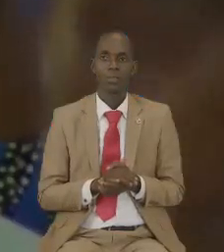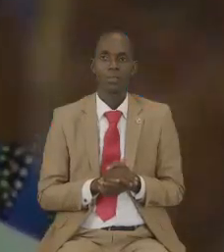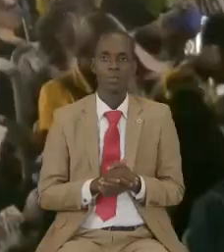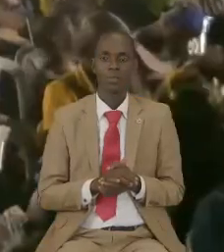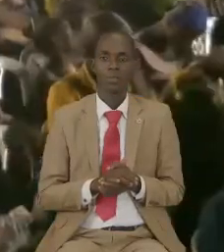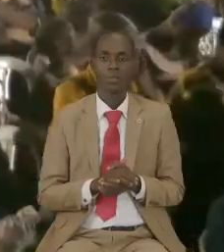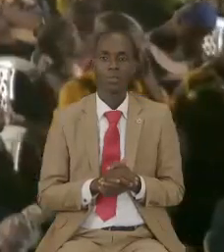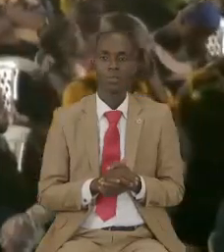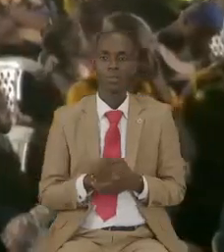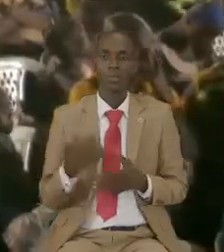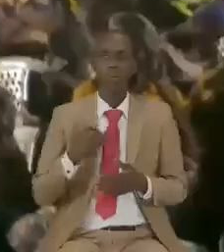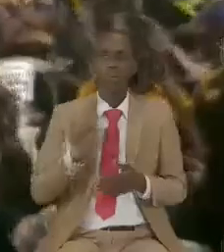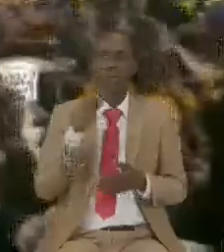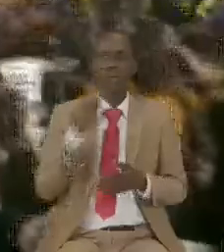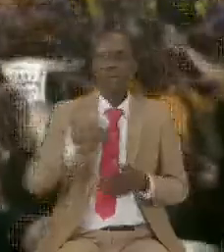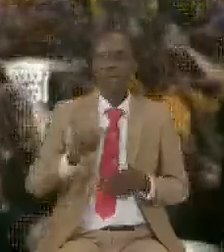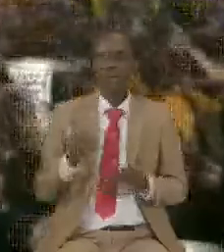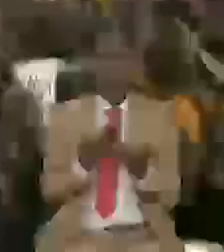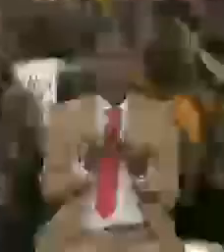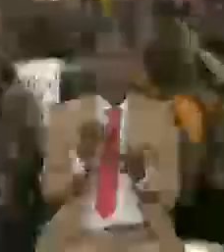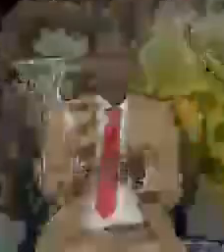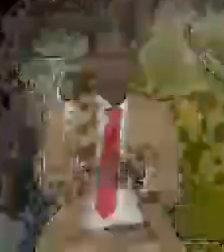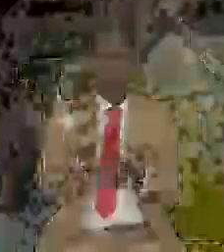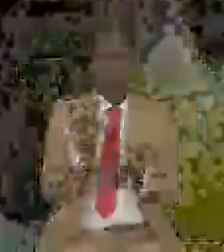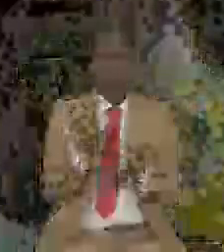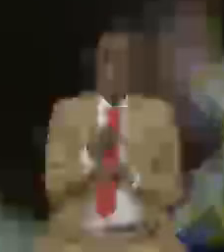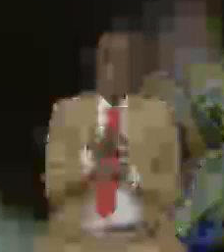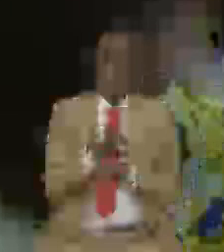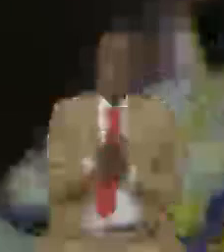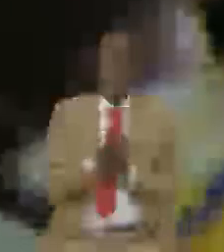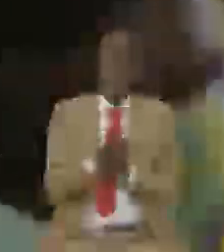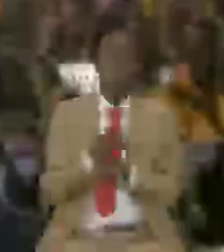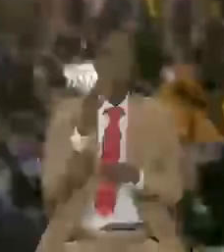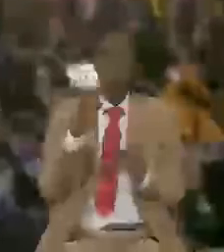Counselors, we are still waiting for you. If you are true, please signify.